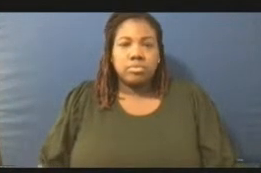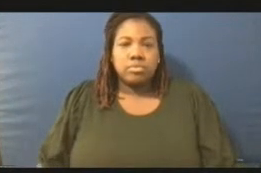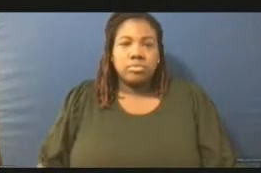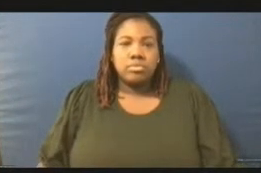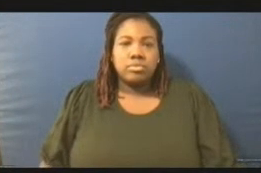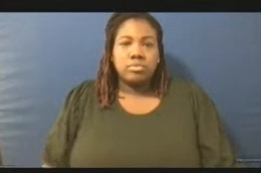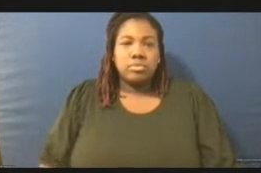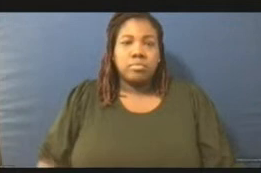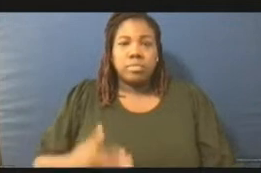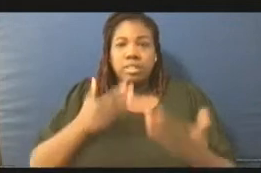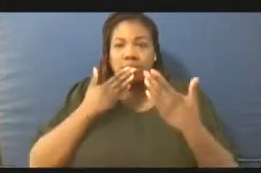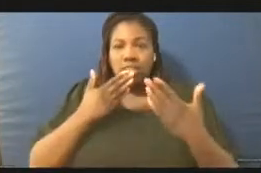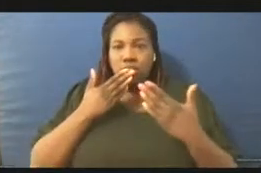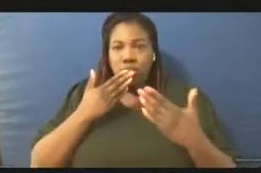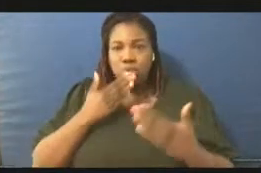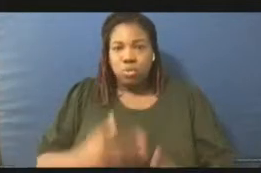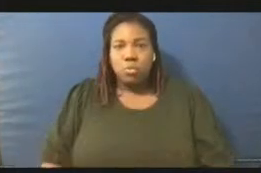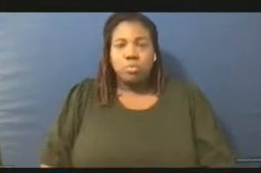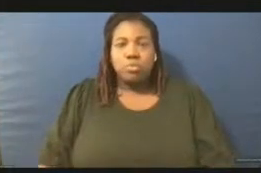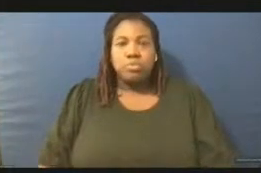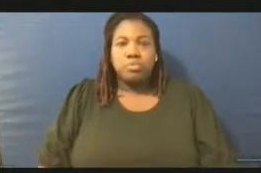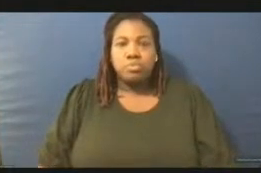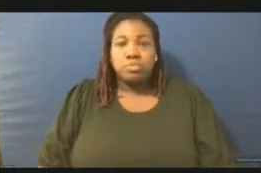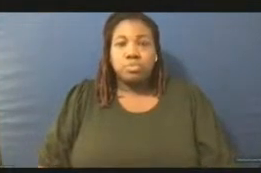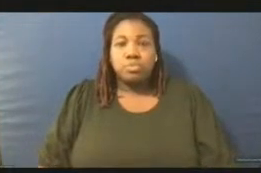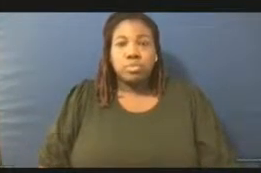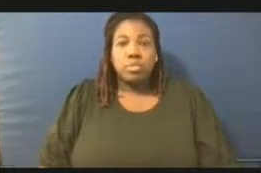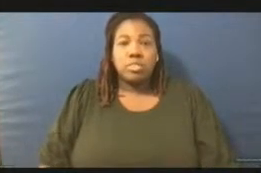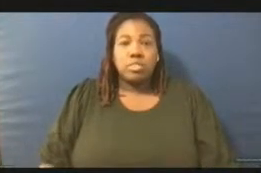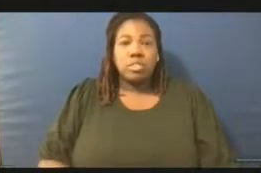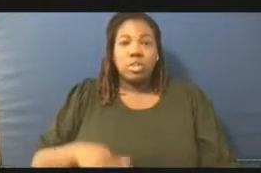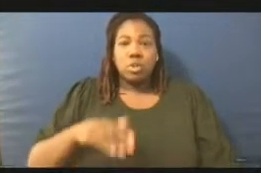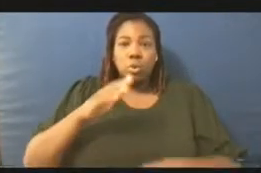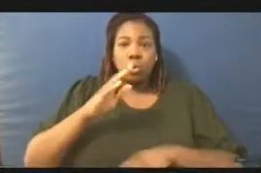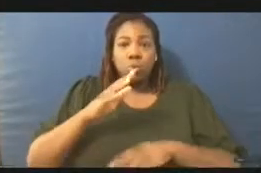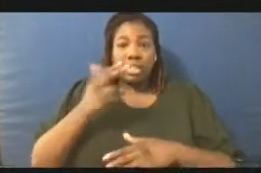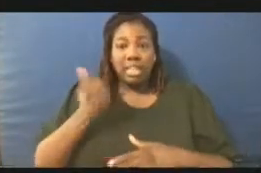Thank you. I will call for any nays.